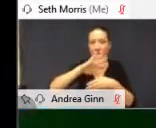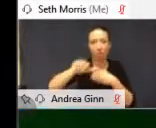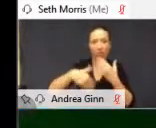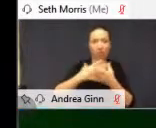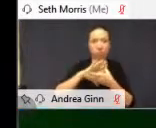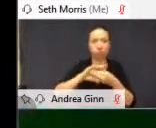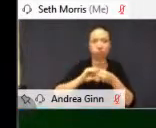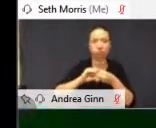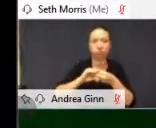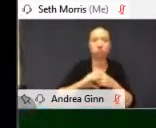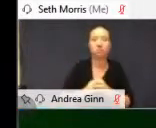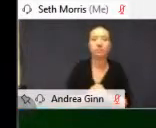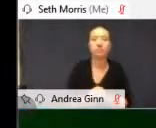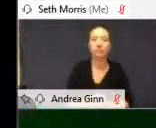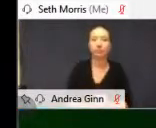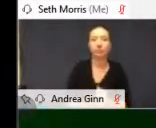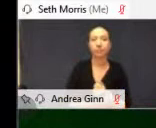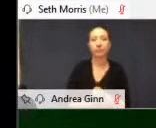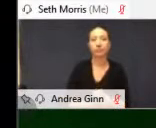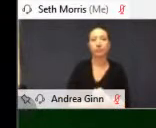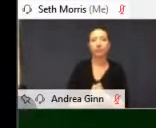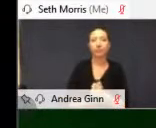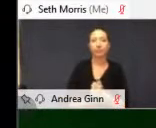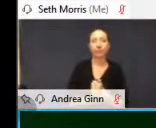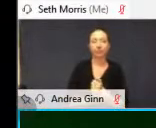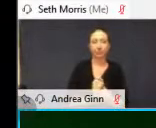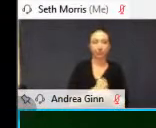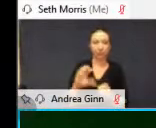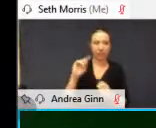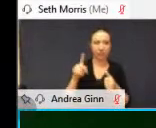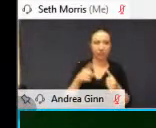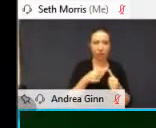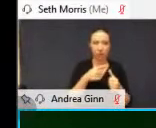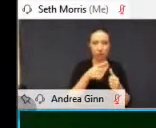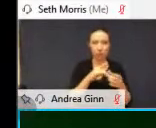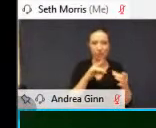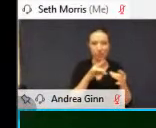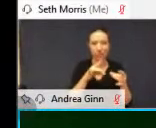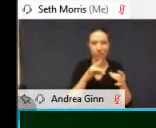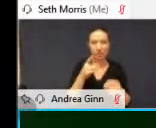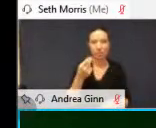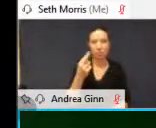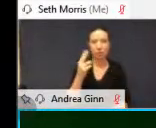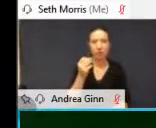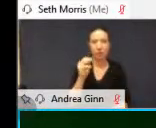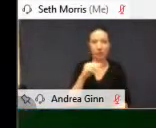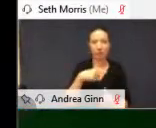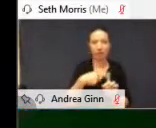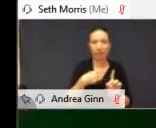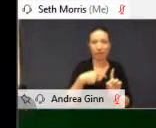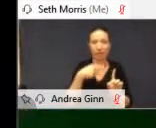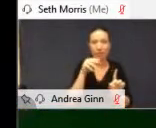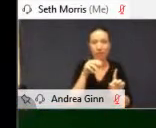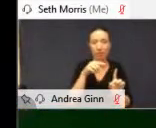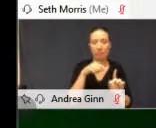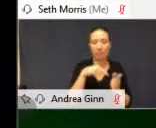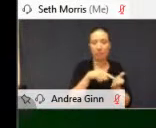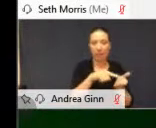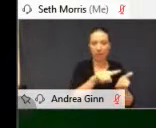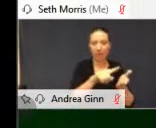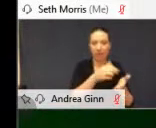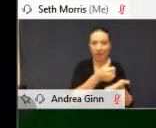Okay, so the first thing you talked about was just premium assistance. This model does both.